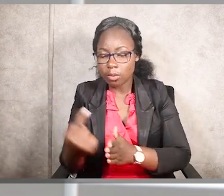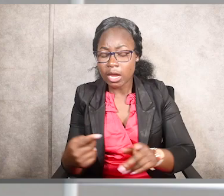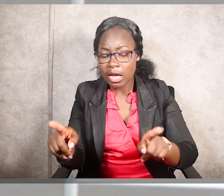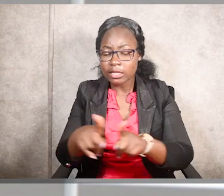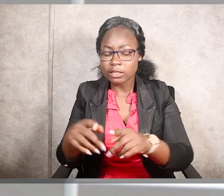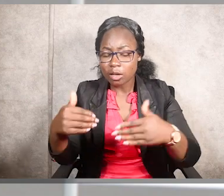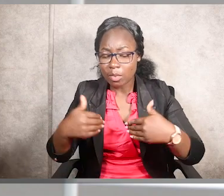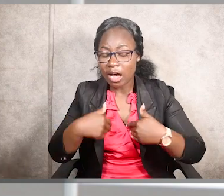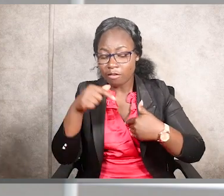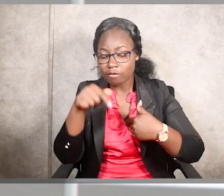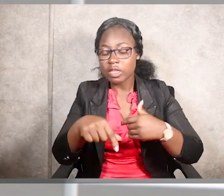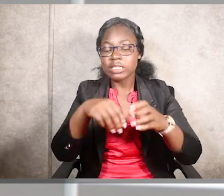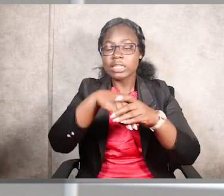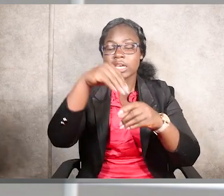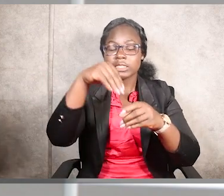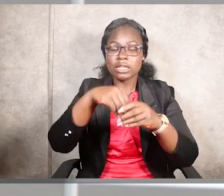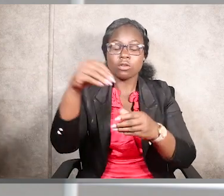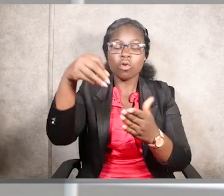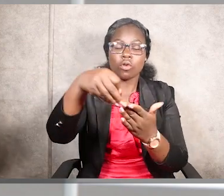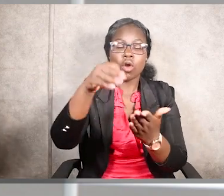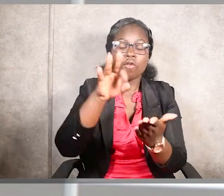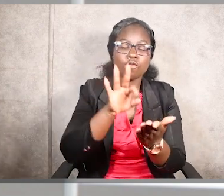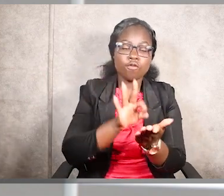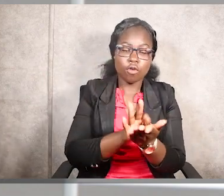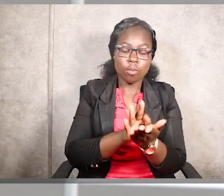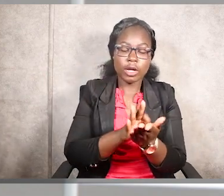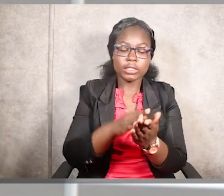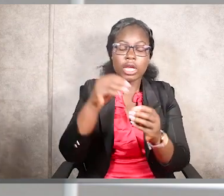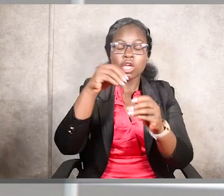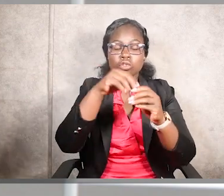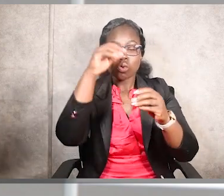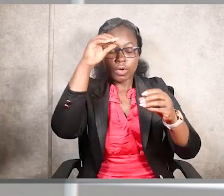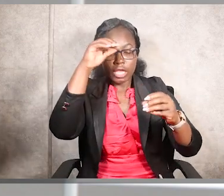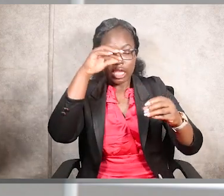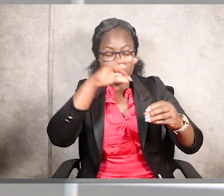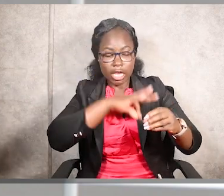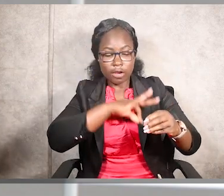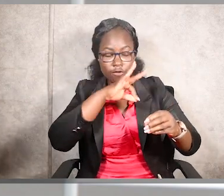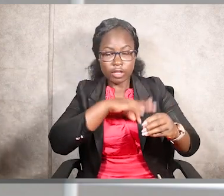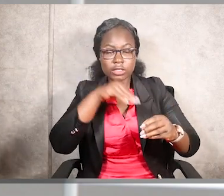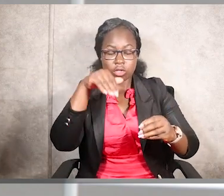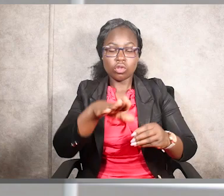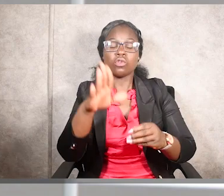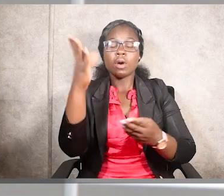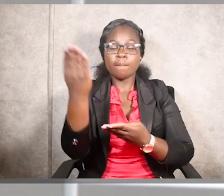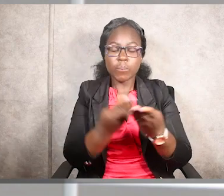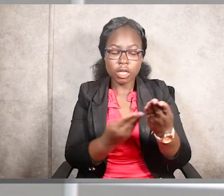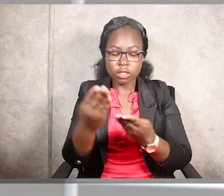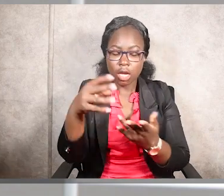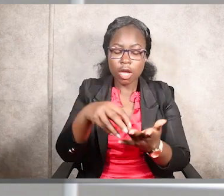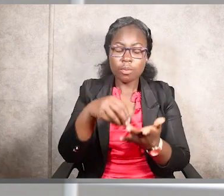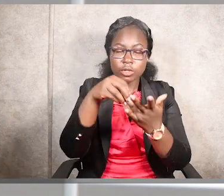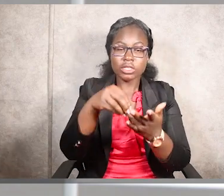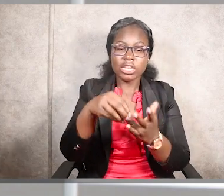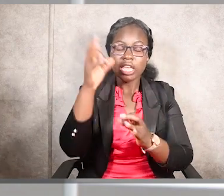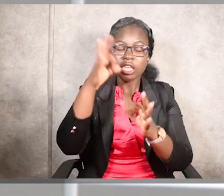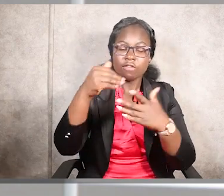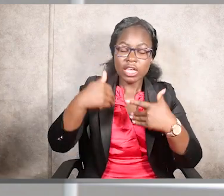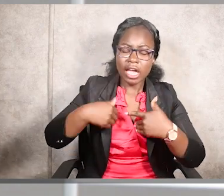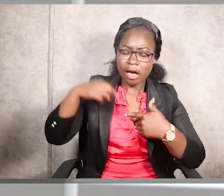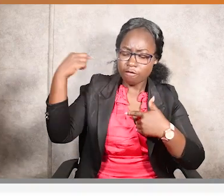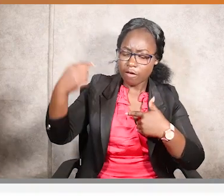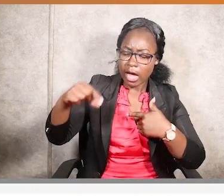precious external financing to invest in your business, particularly if it has some green